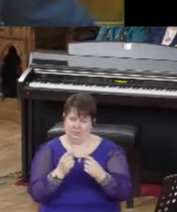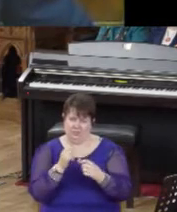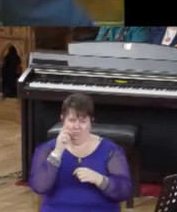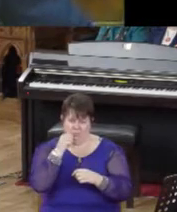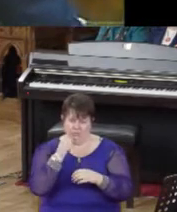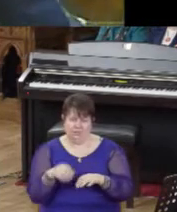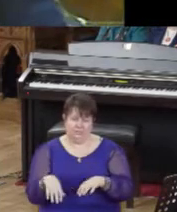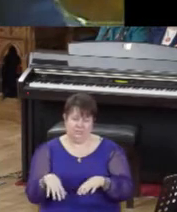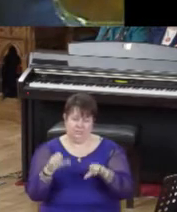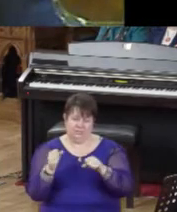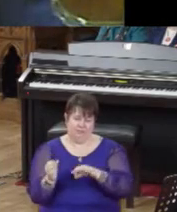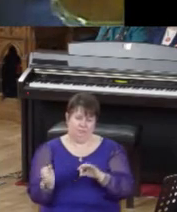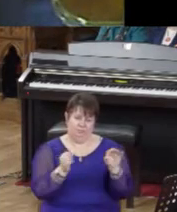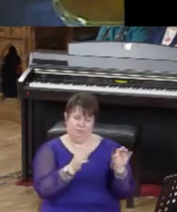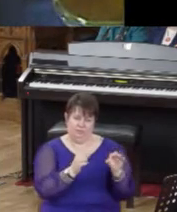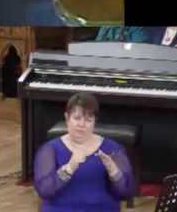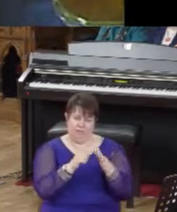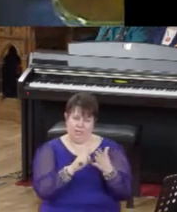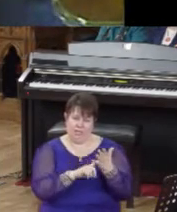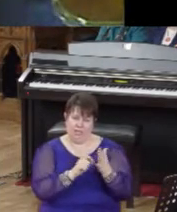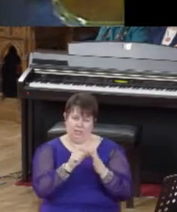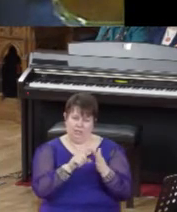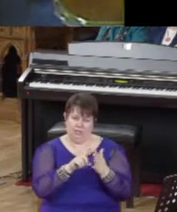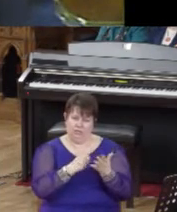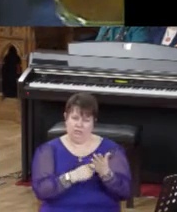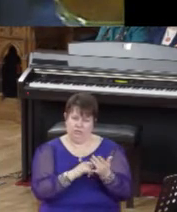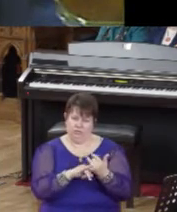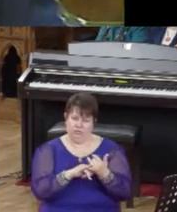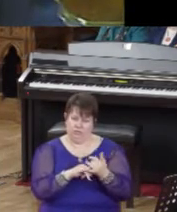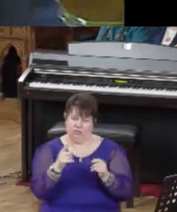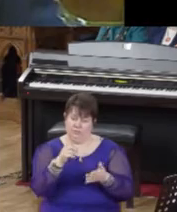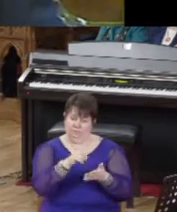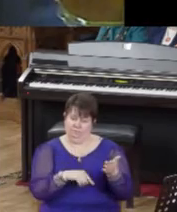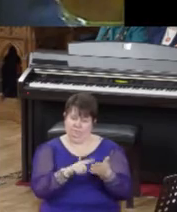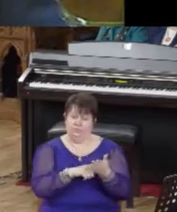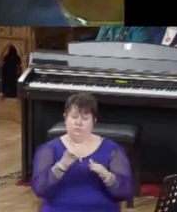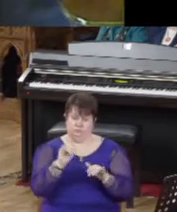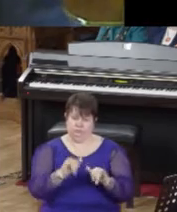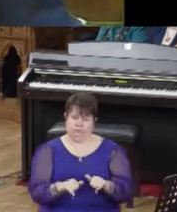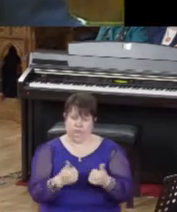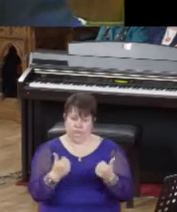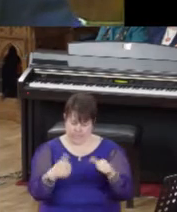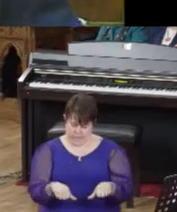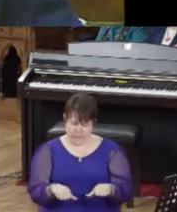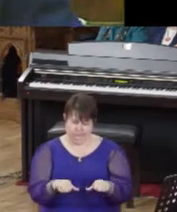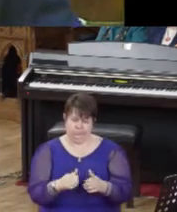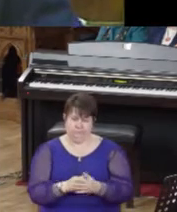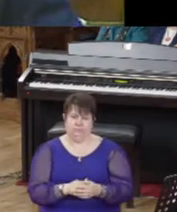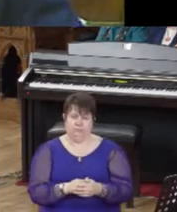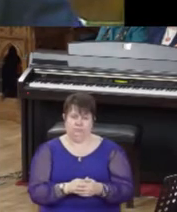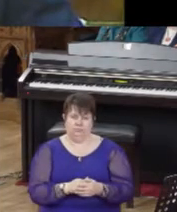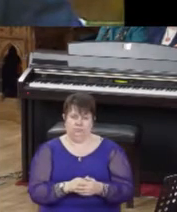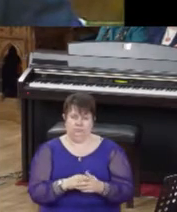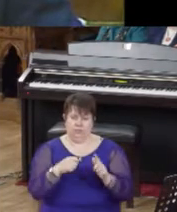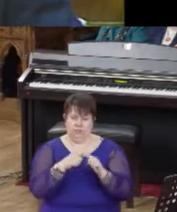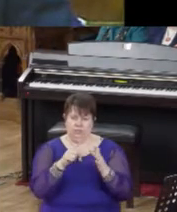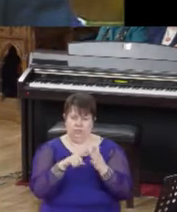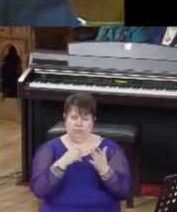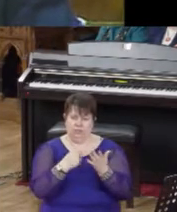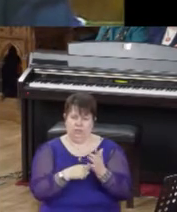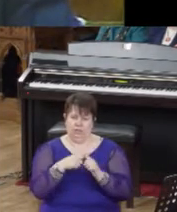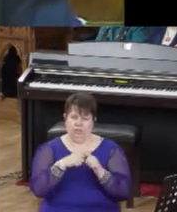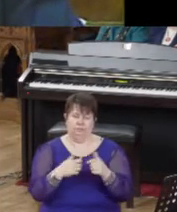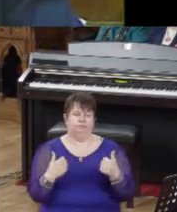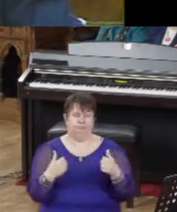Weir, members of this congregation, have been elected to be ruling elders. And the Kit Session has judged them to be qualified for that